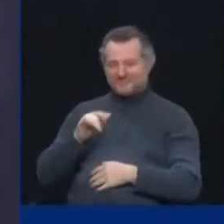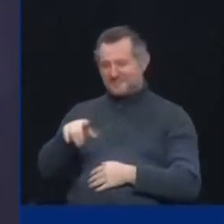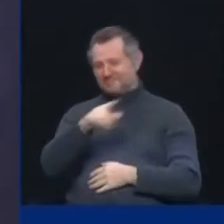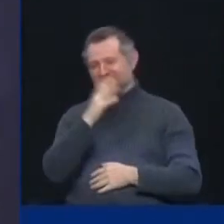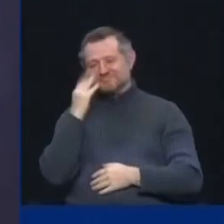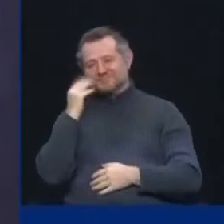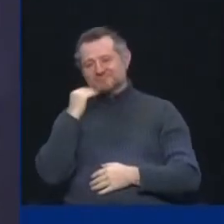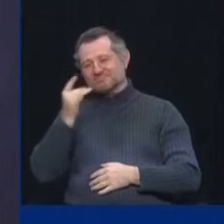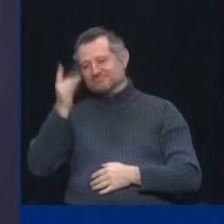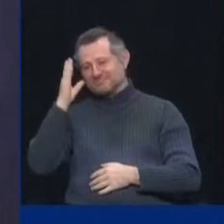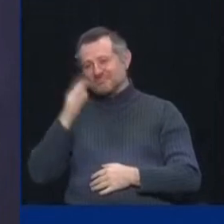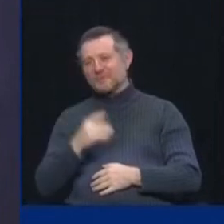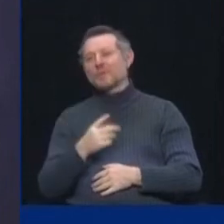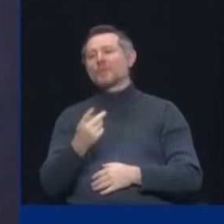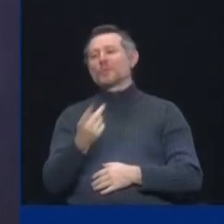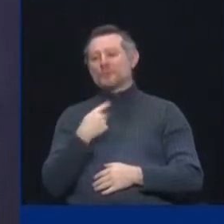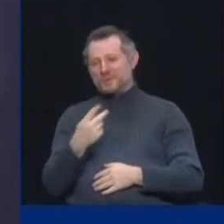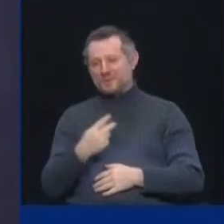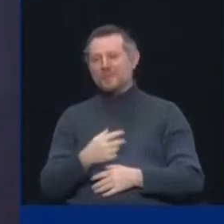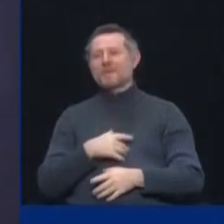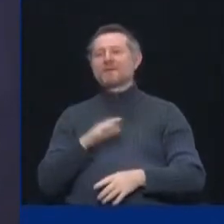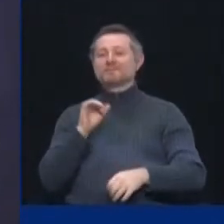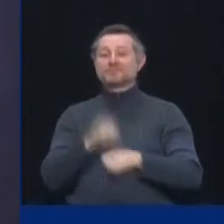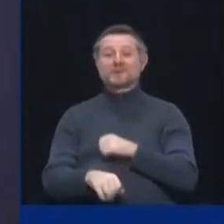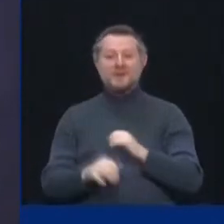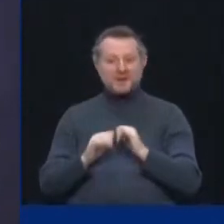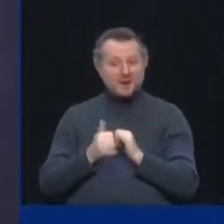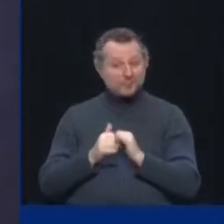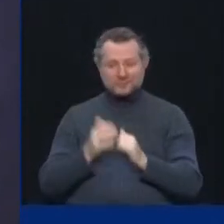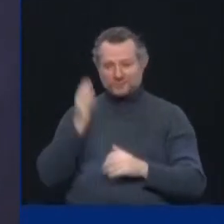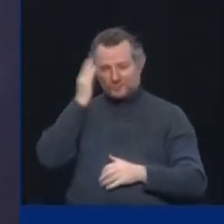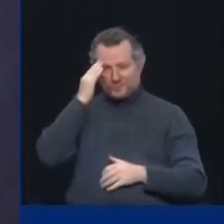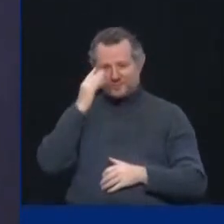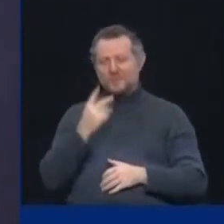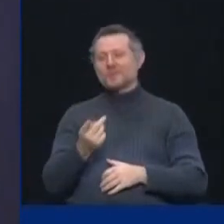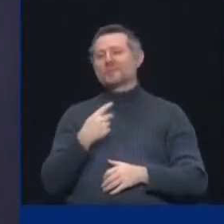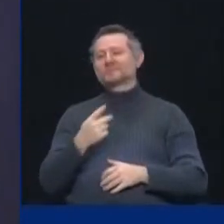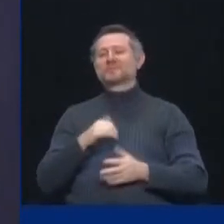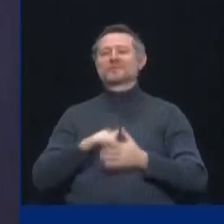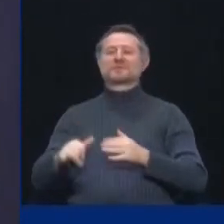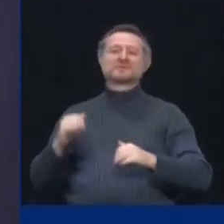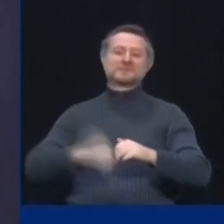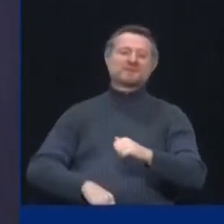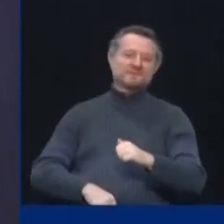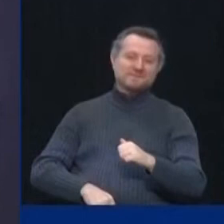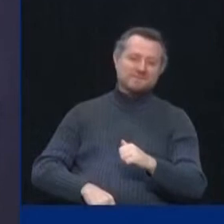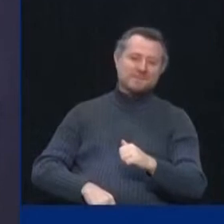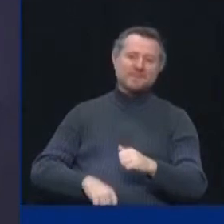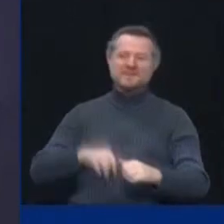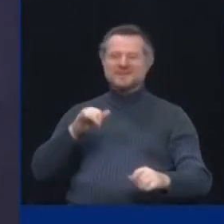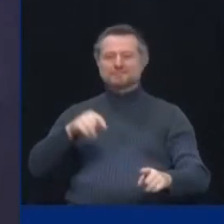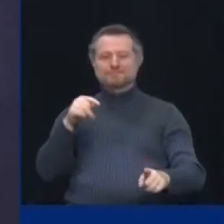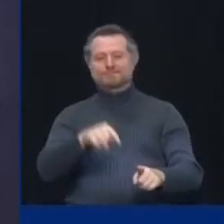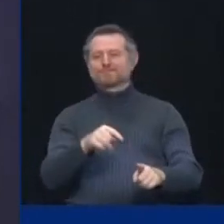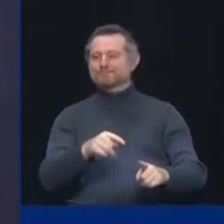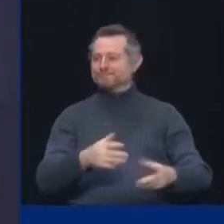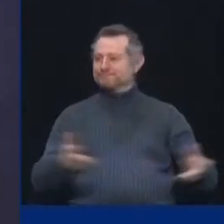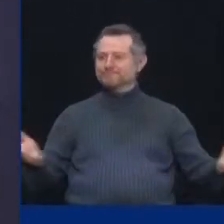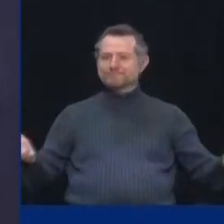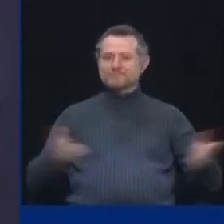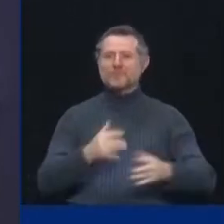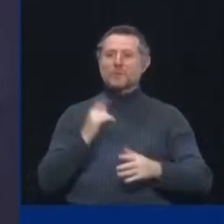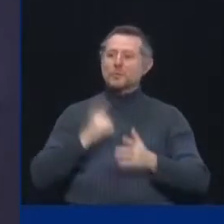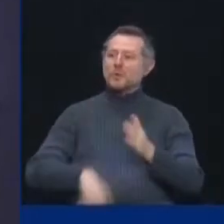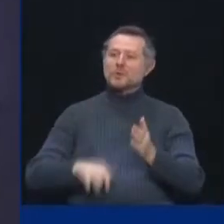know? Because we're New York tough. That's what this is about. This is what New Yorkers